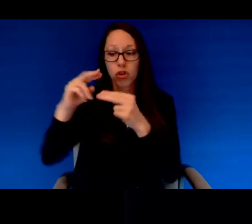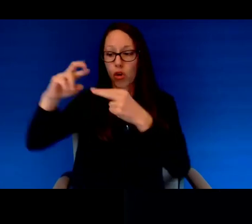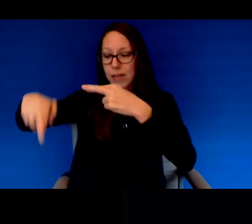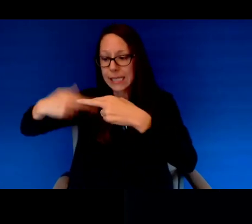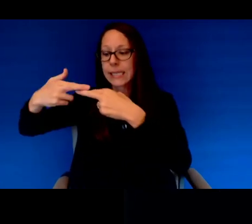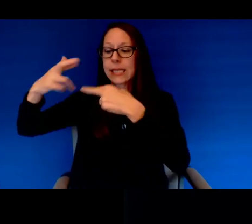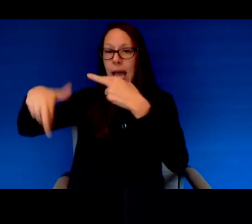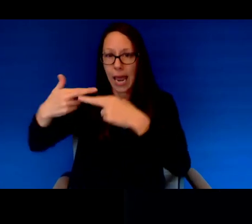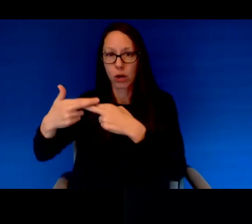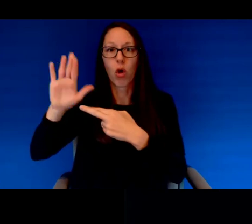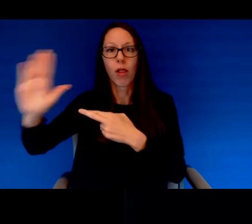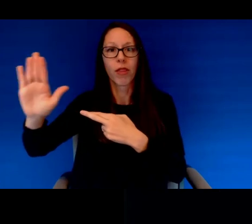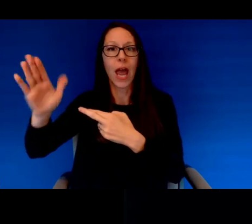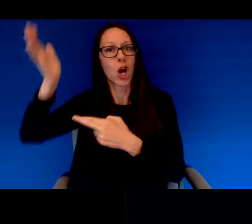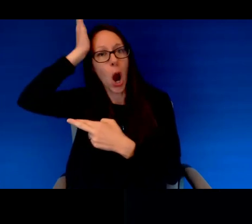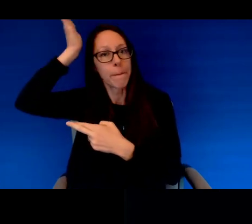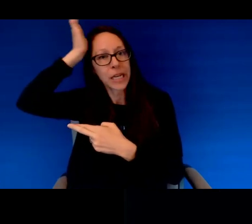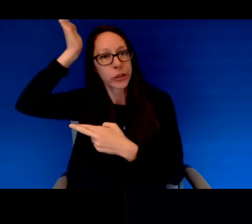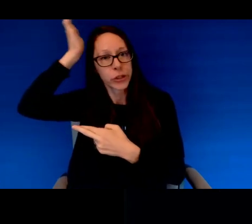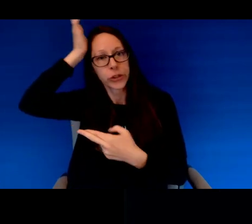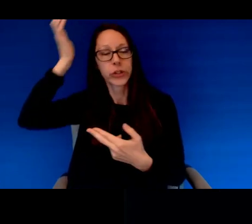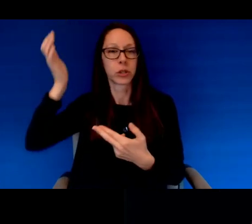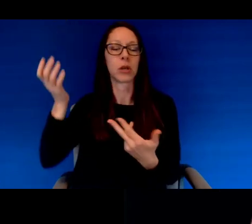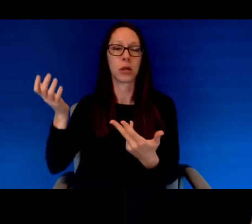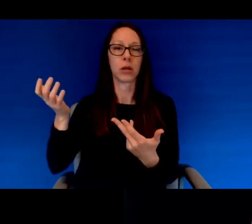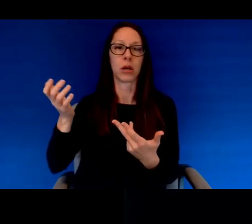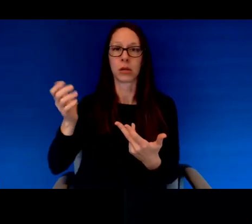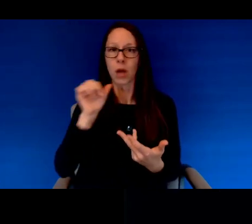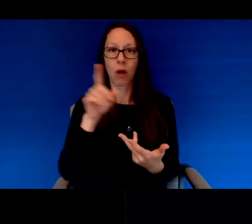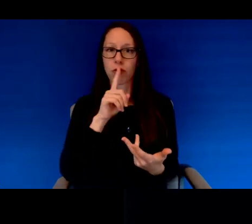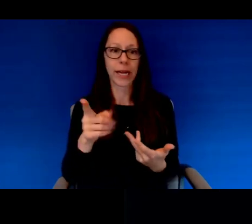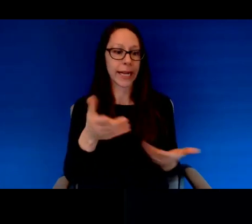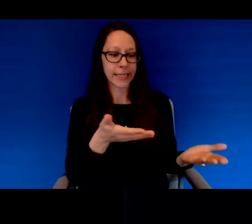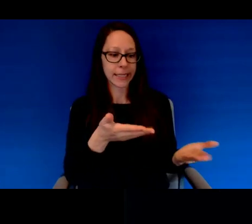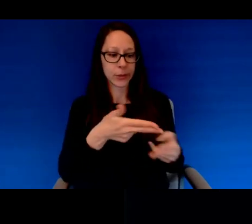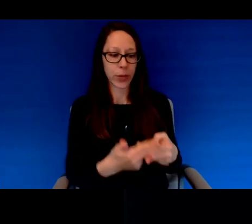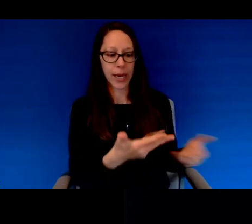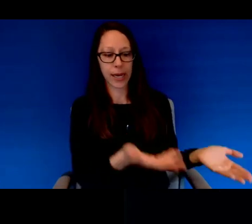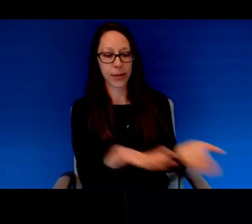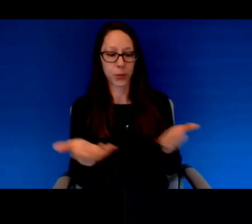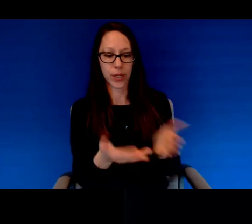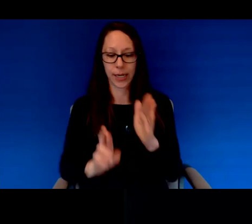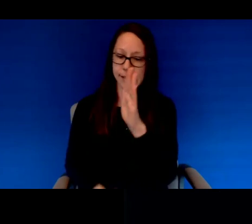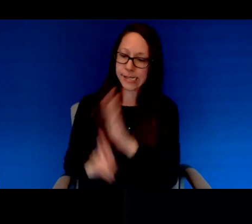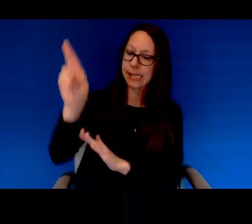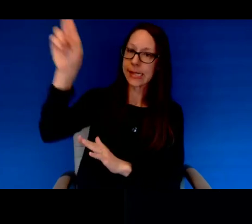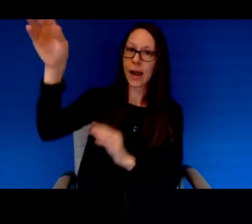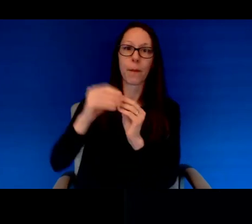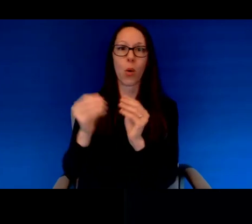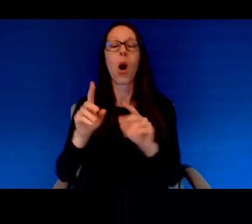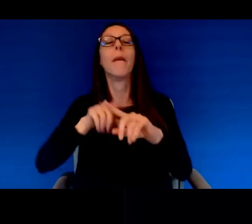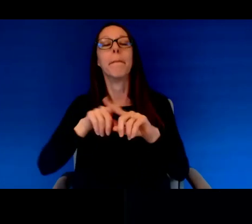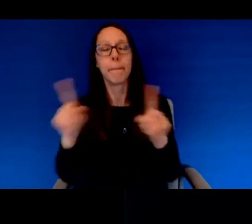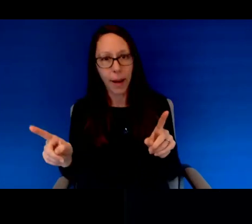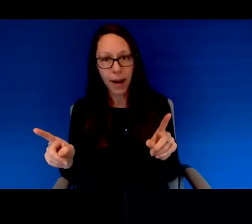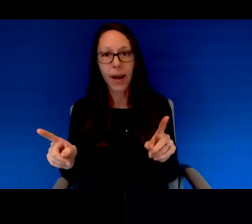the astronaut waste. So, what we're doing here is not necessarily bringing any more weight that we have to carry in our spaceships, but using every single thing